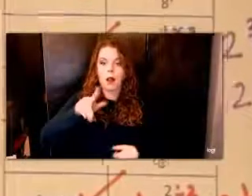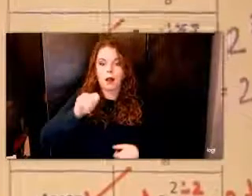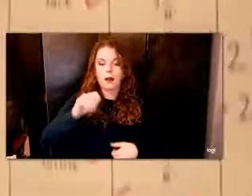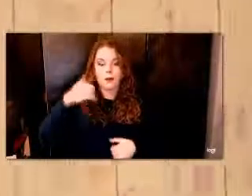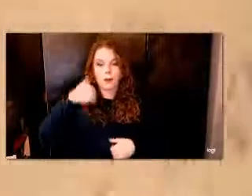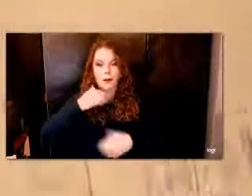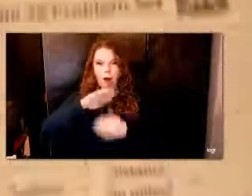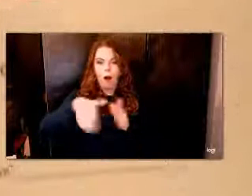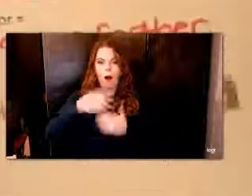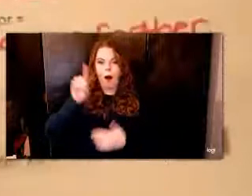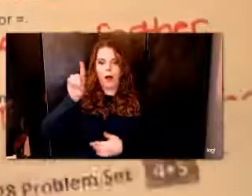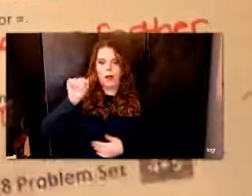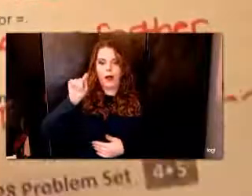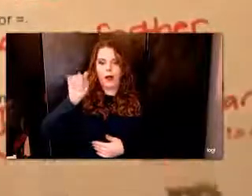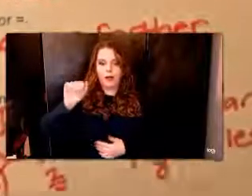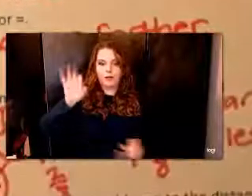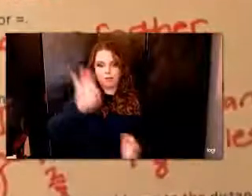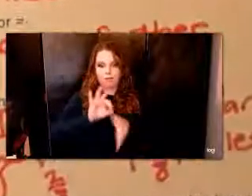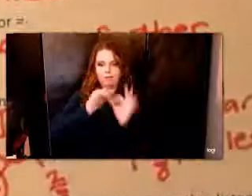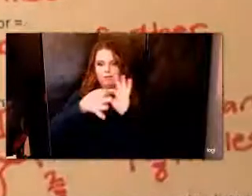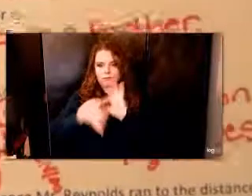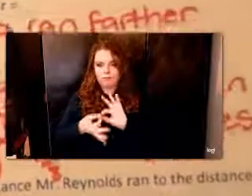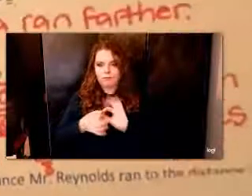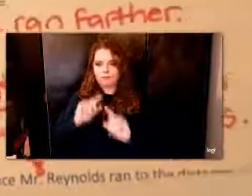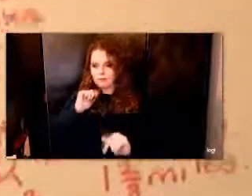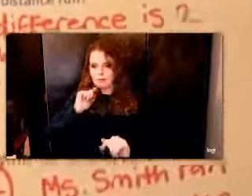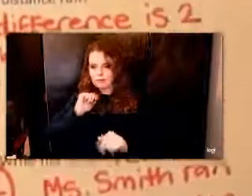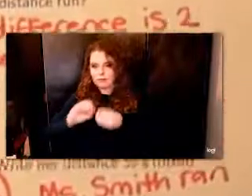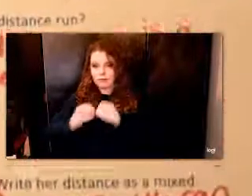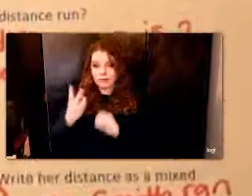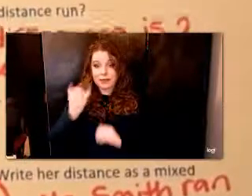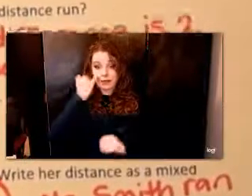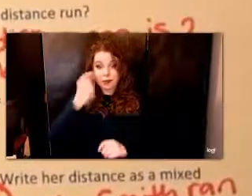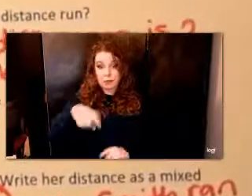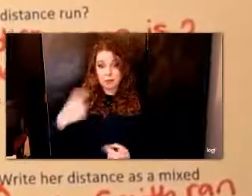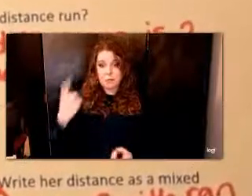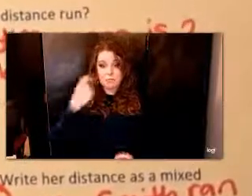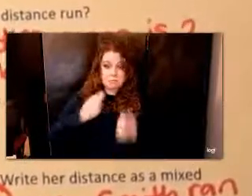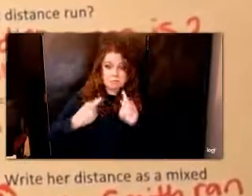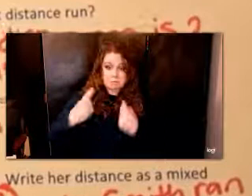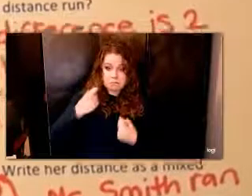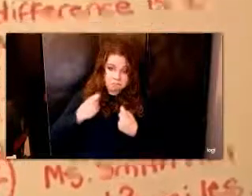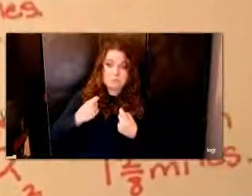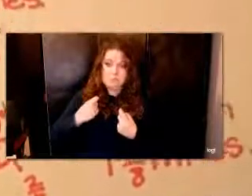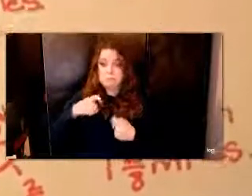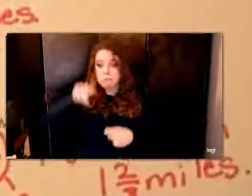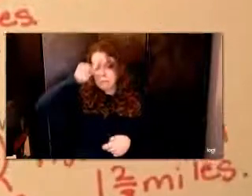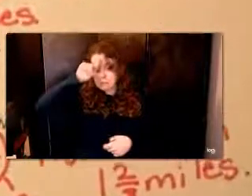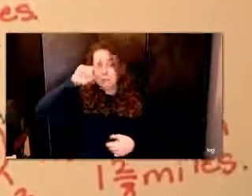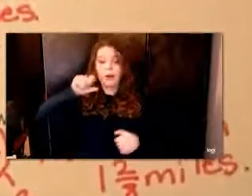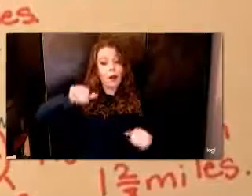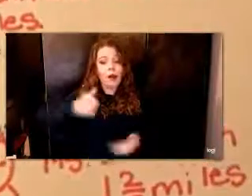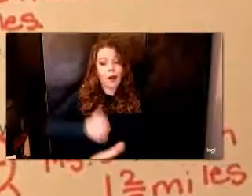data in order to be able to answer the questions on the back. If you all have any questions or there's anything that I can help you